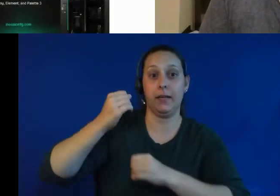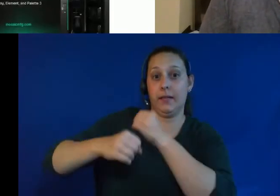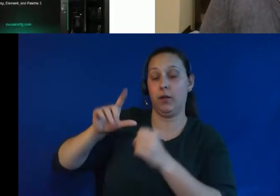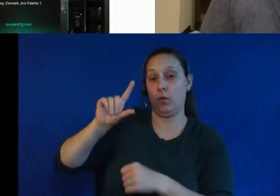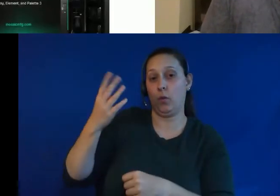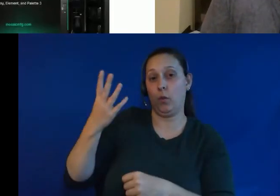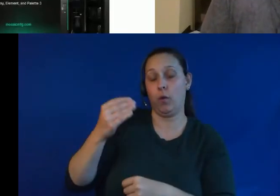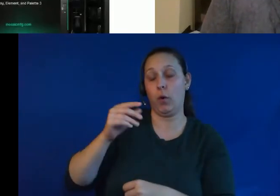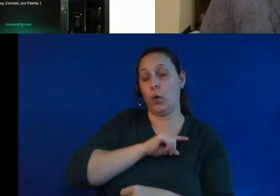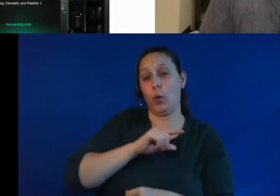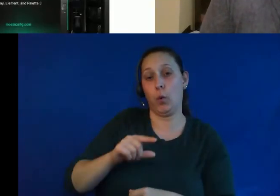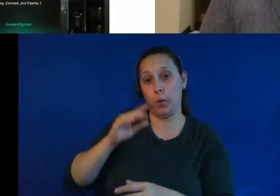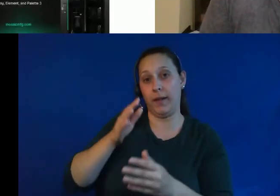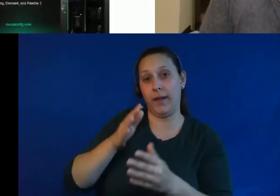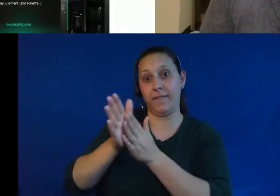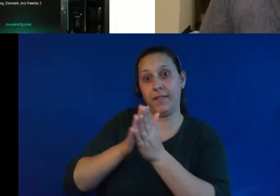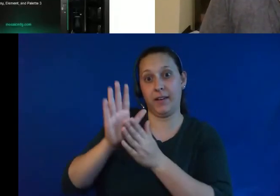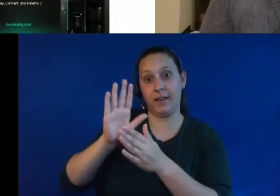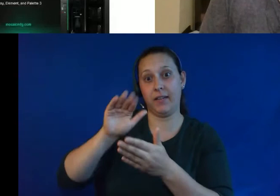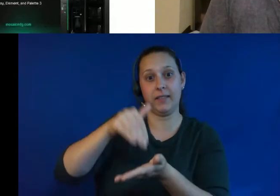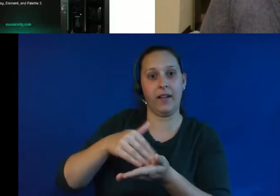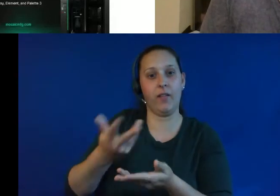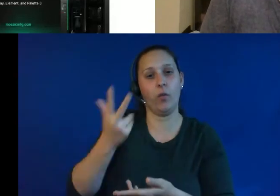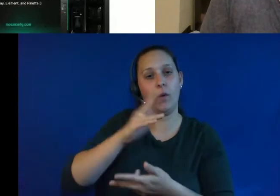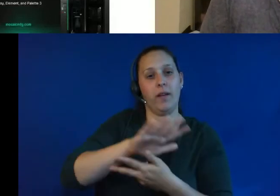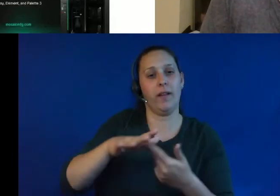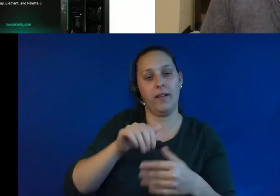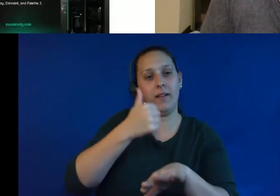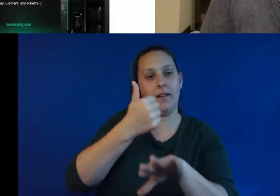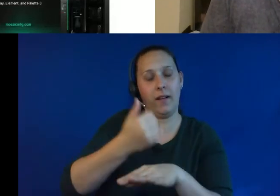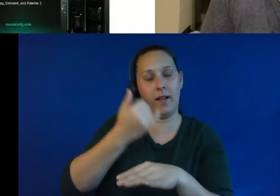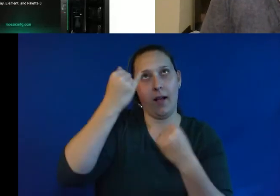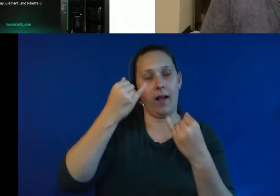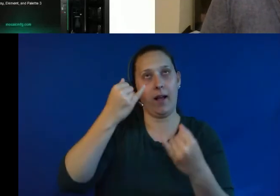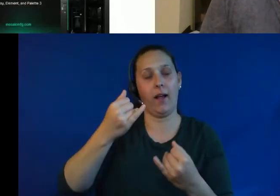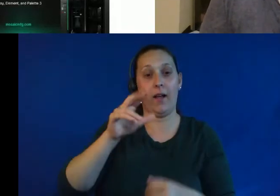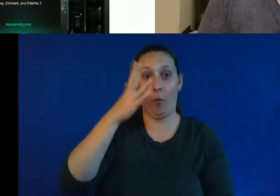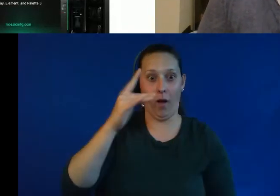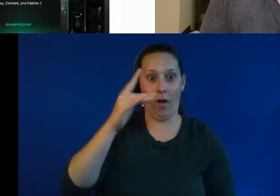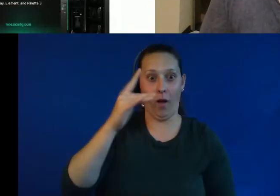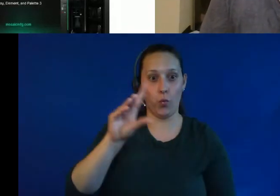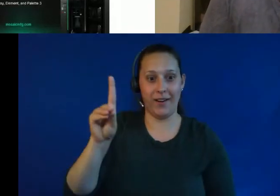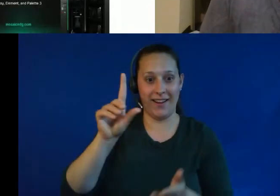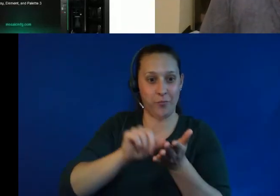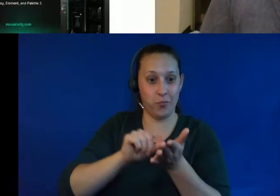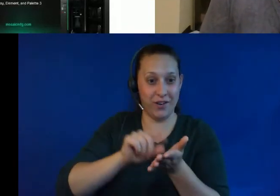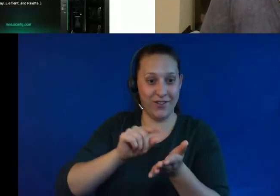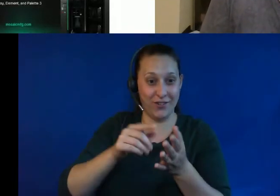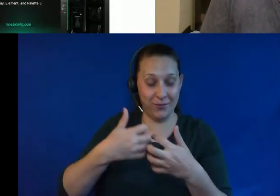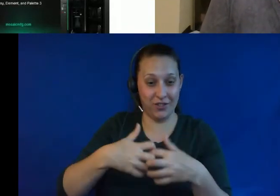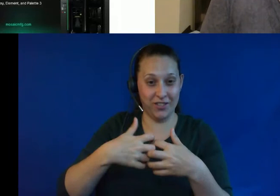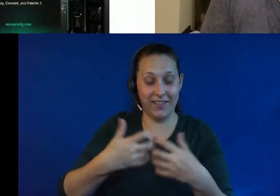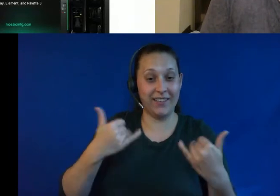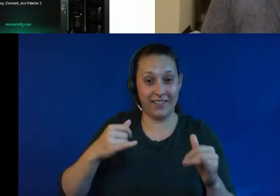Innovation Center, the three founders met and they came up with an idea. Basically, back in the day with the 3D printers, or even still nowadays, with a single